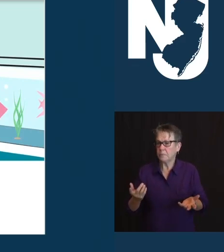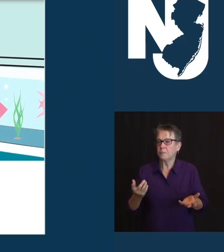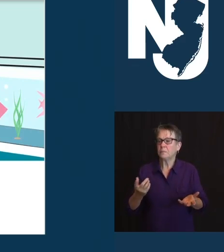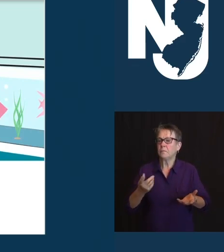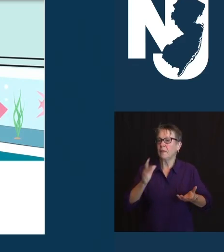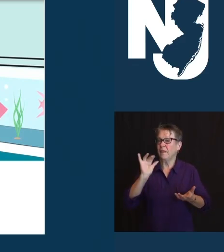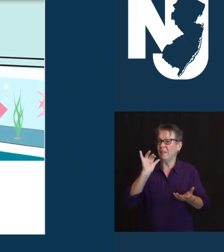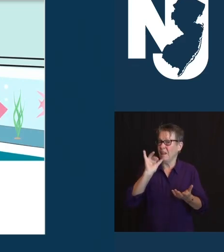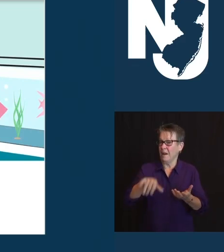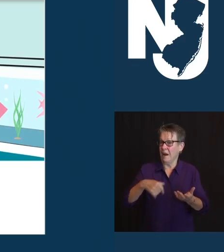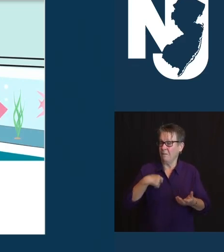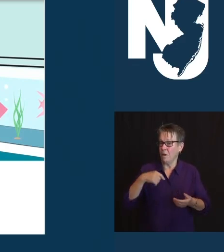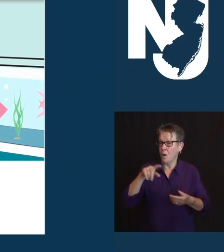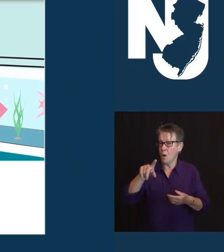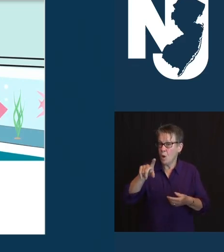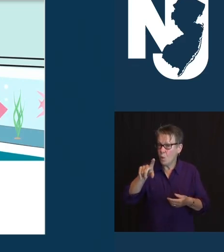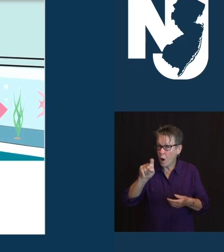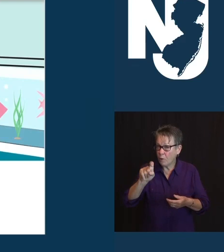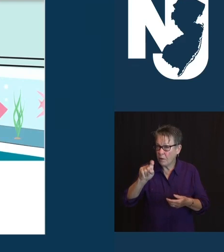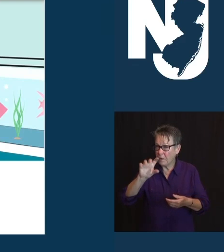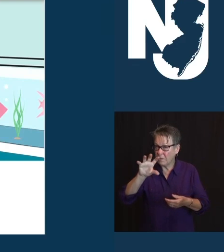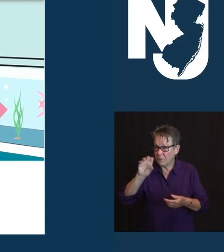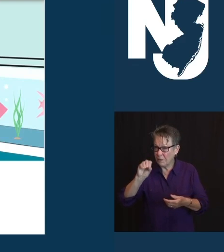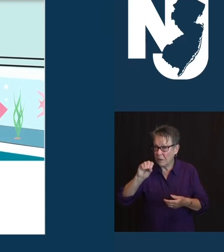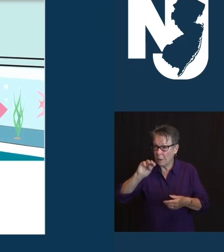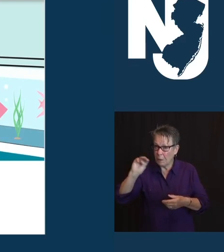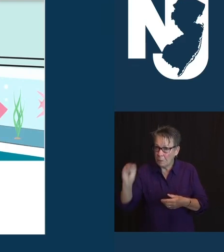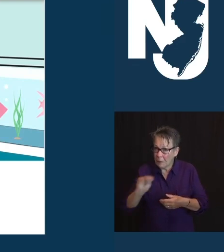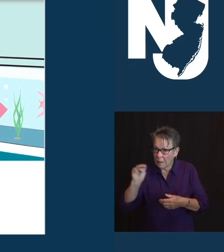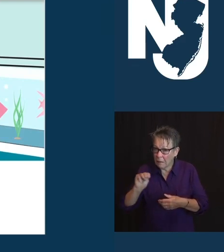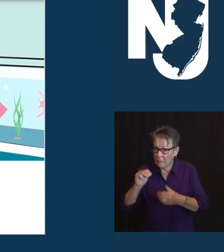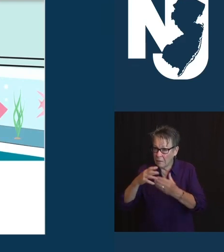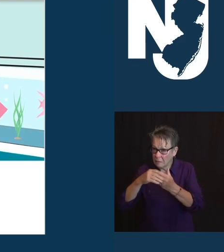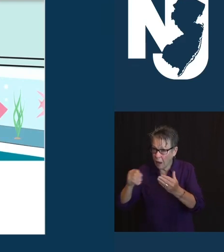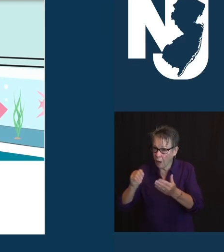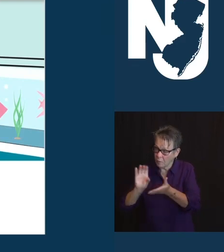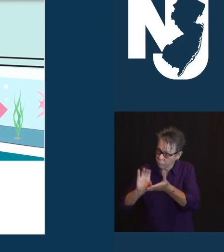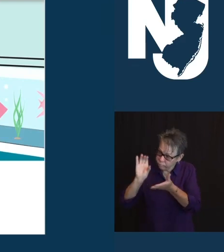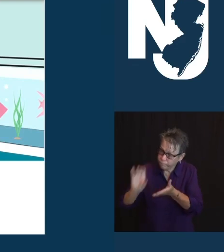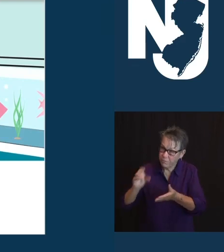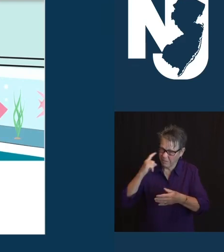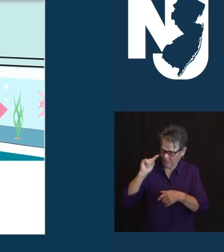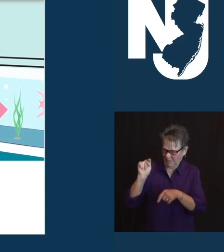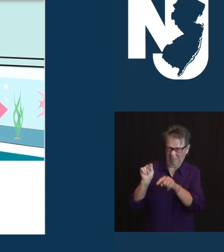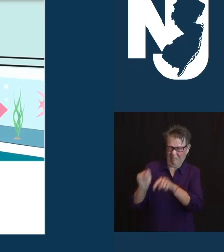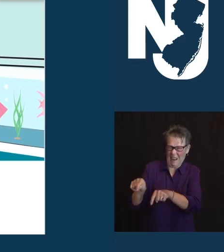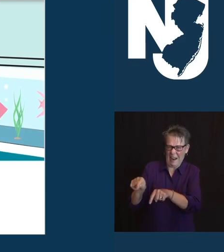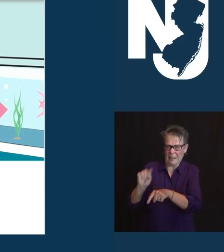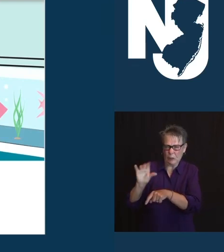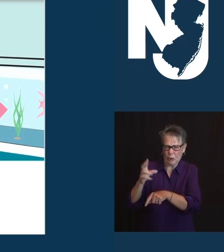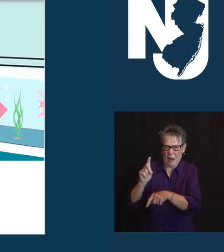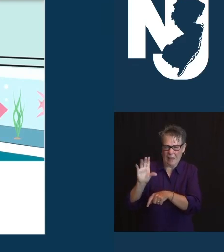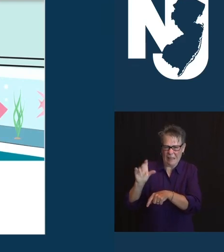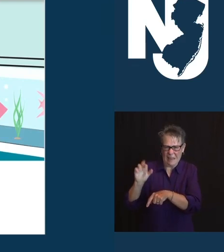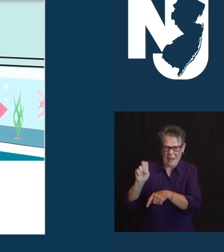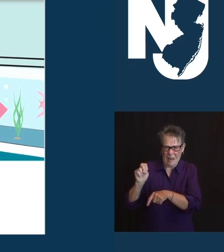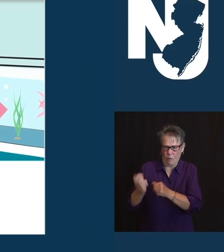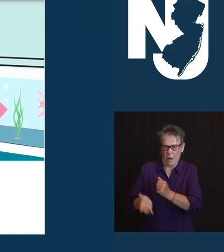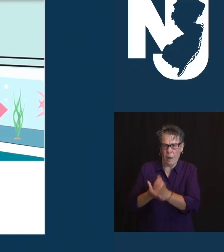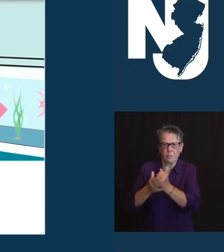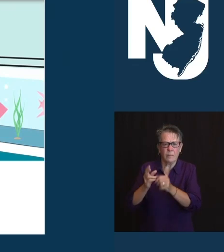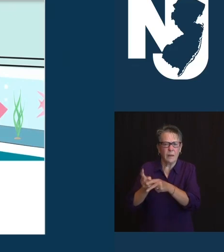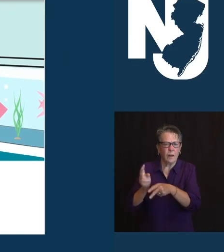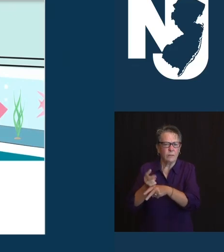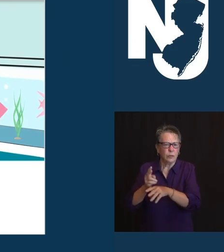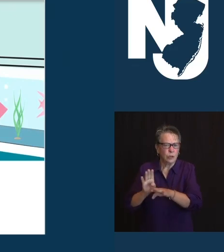we announced last month to ensure that more working families have access to the child care supports they need and to support